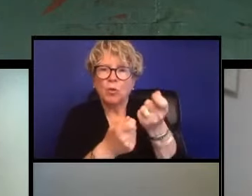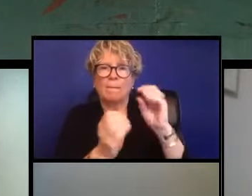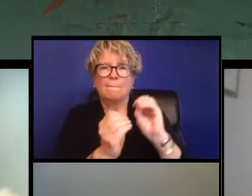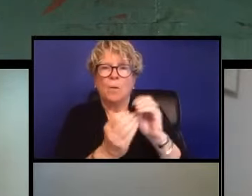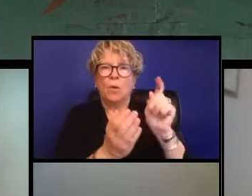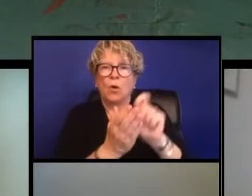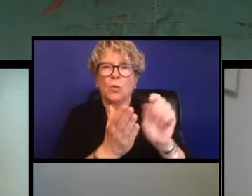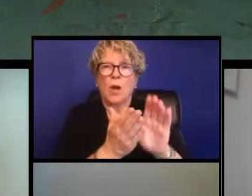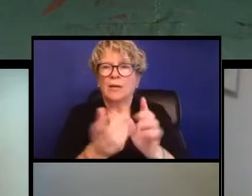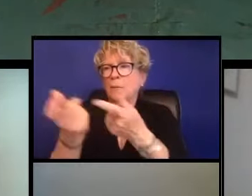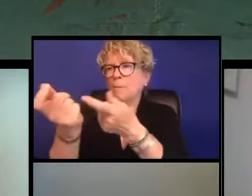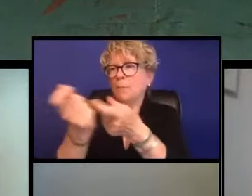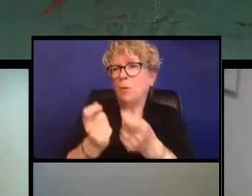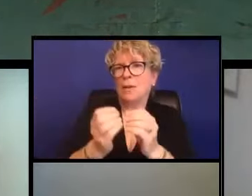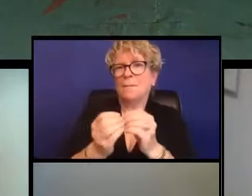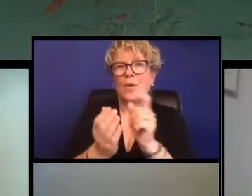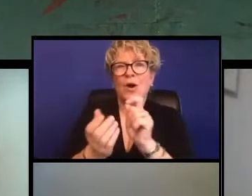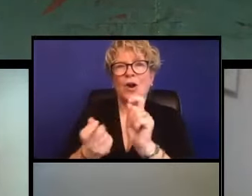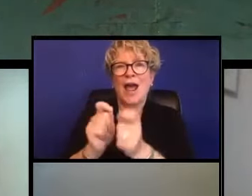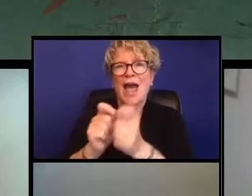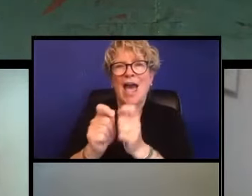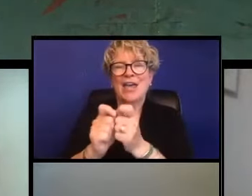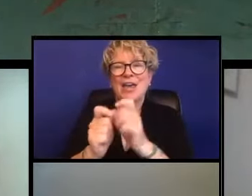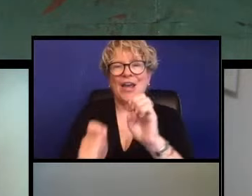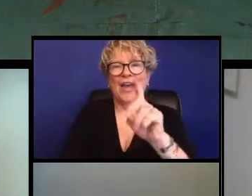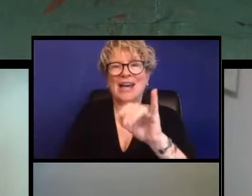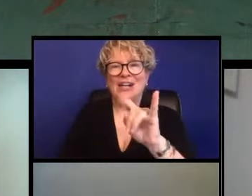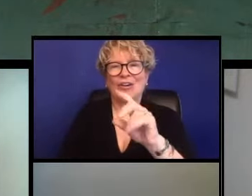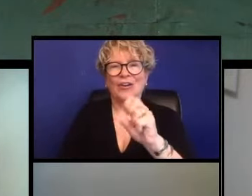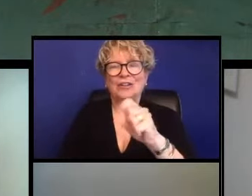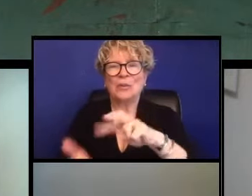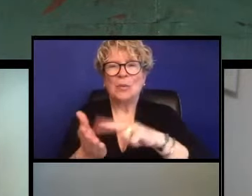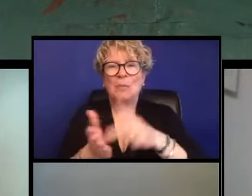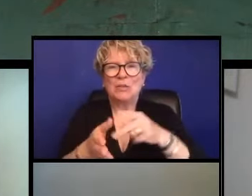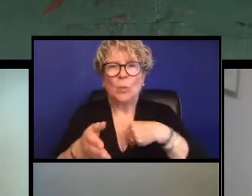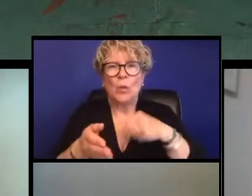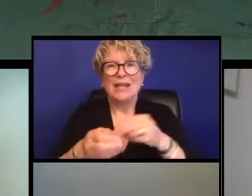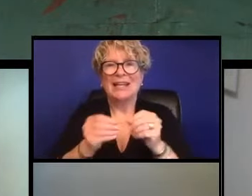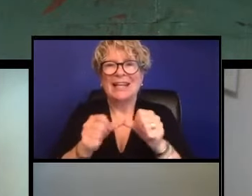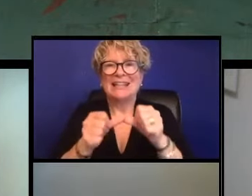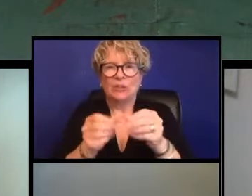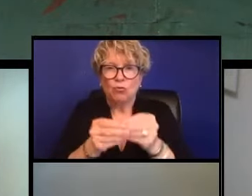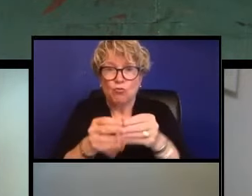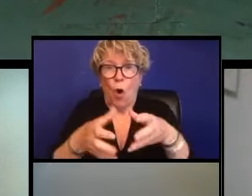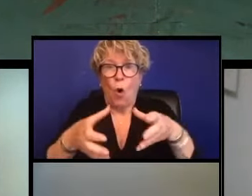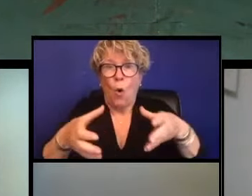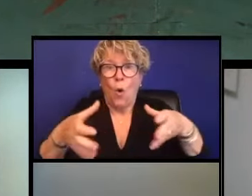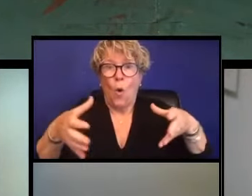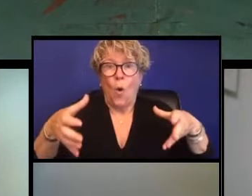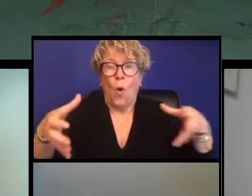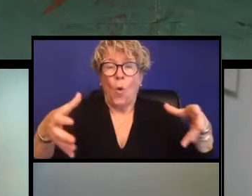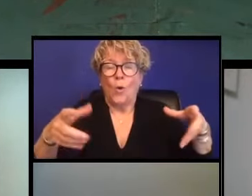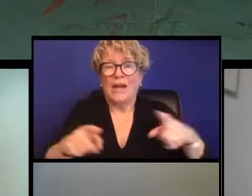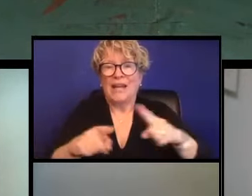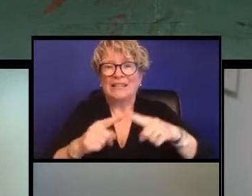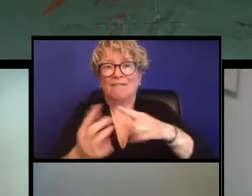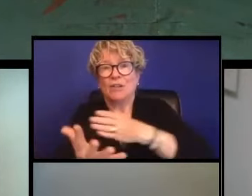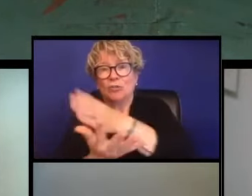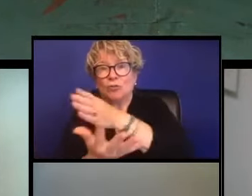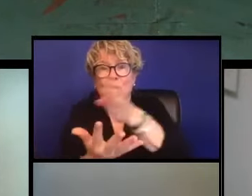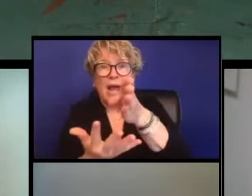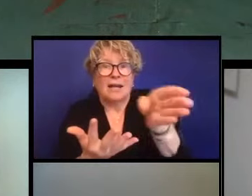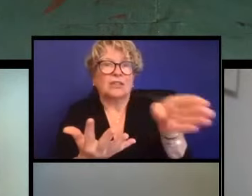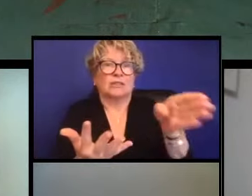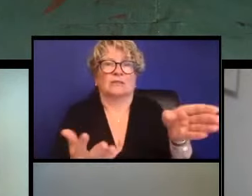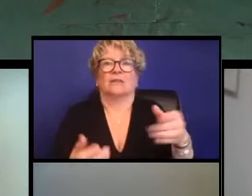and keep the field snowballing and growing and spreading even larger in directions that I think are very important for it.